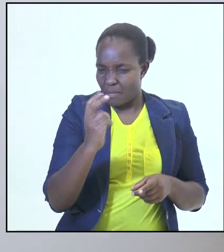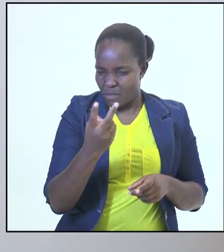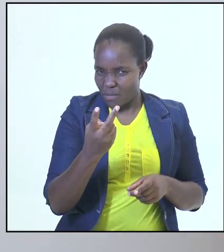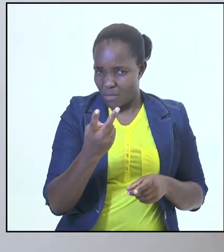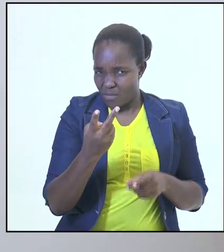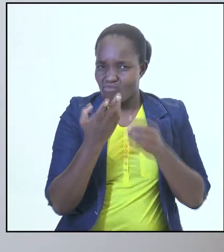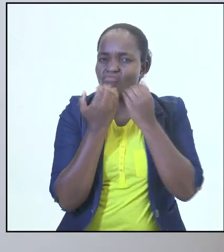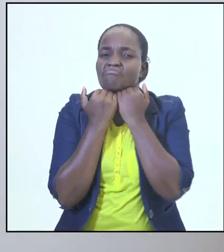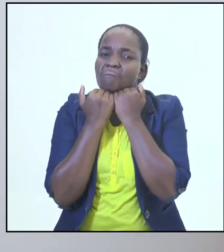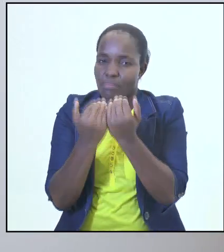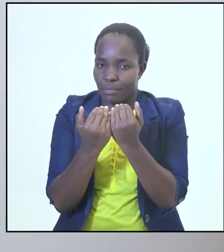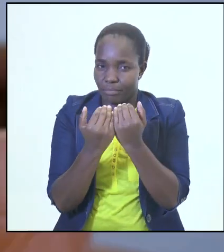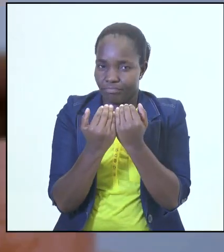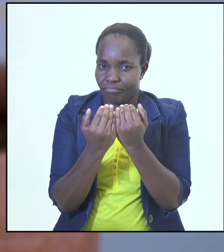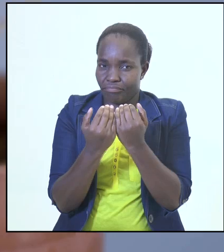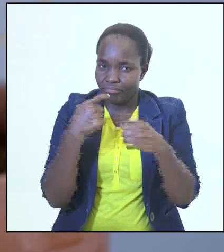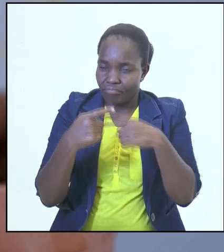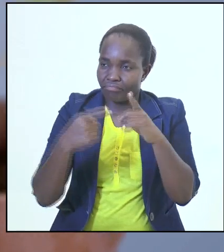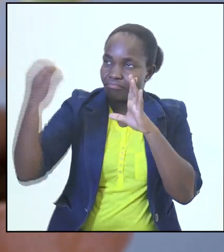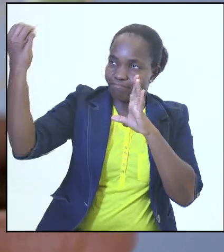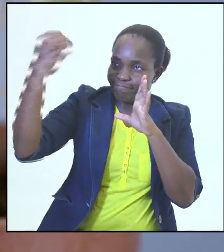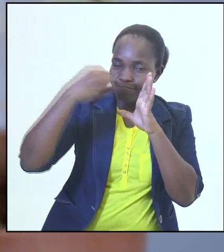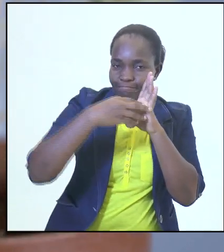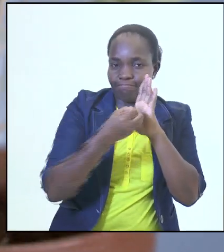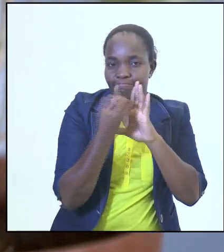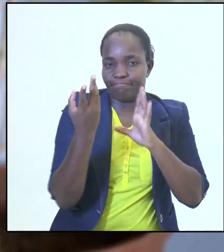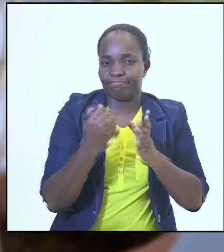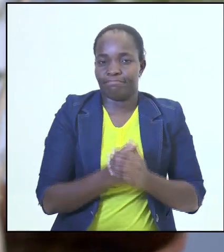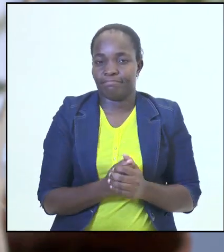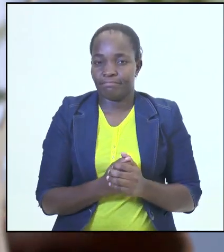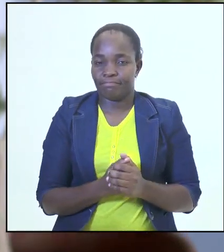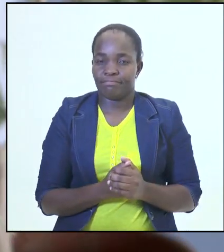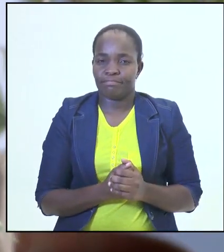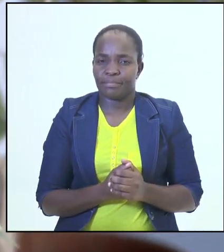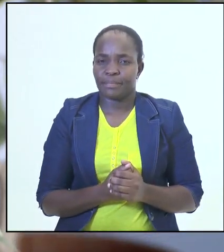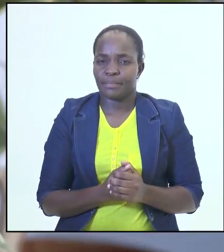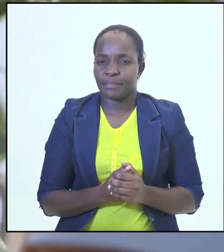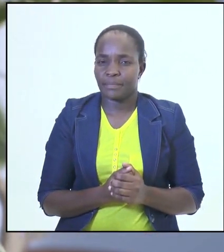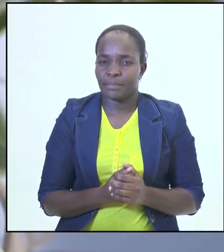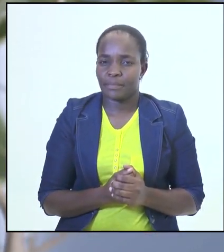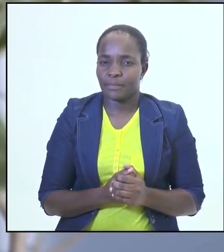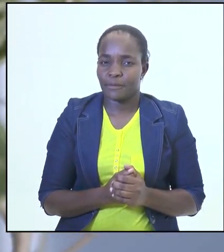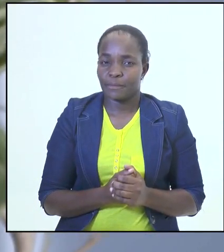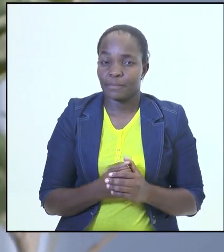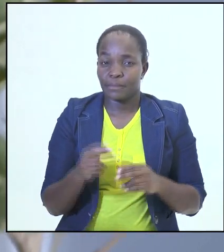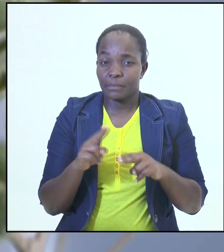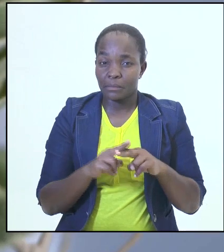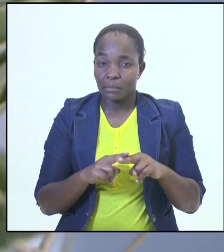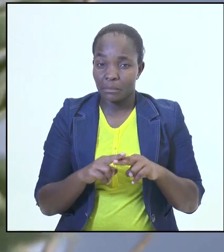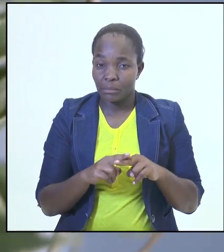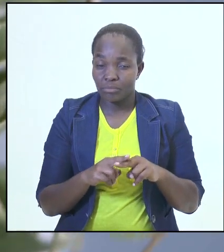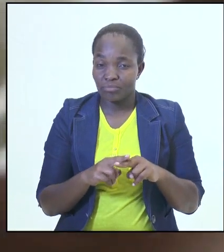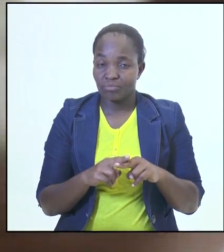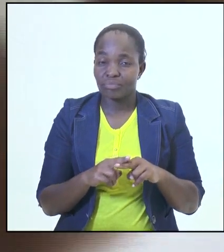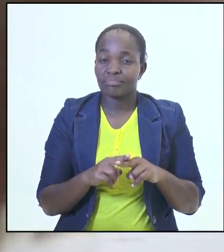for photosynthesis. We will use this variegated plant leaf. This time we will use a destarched